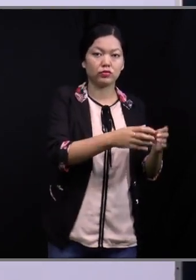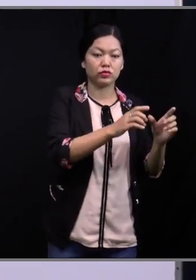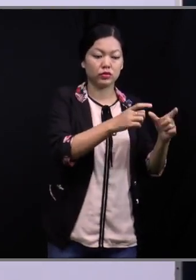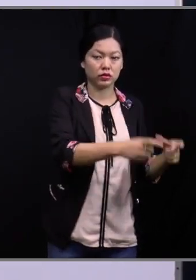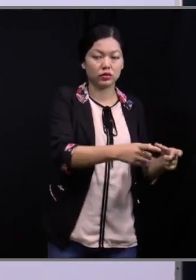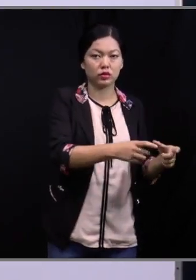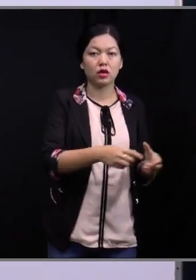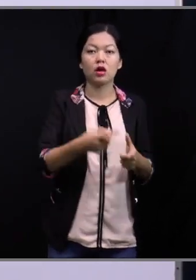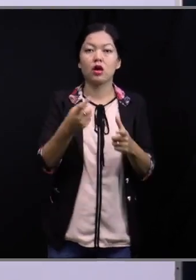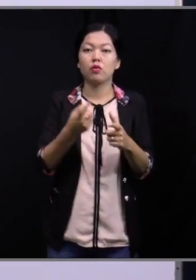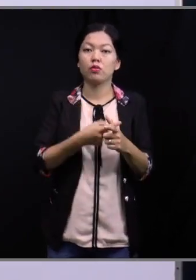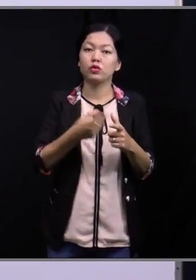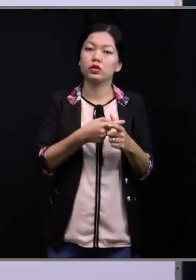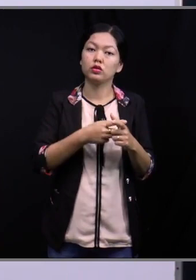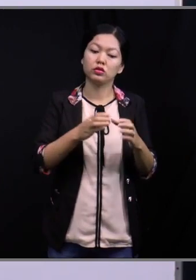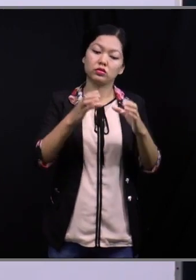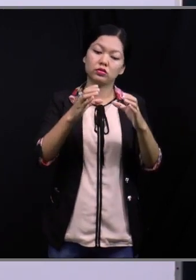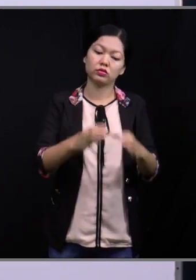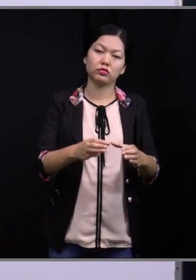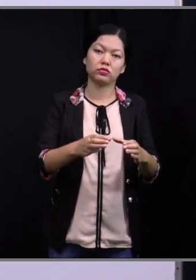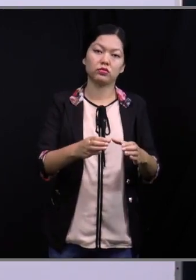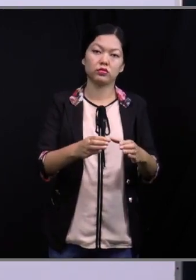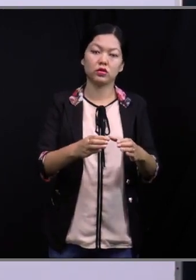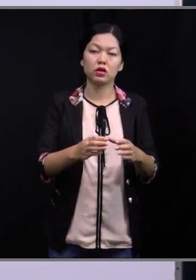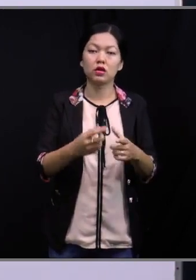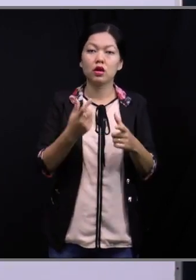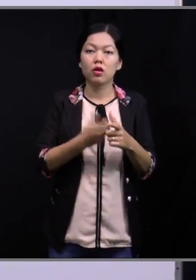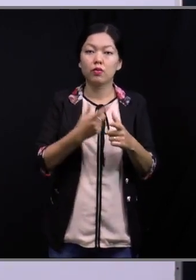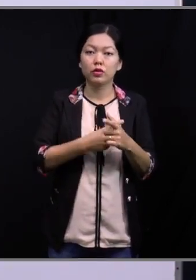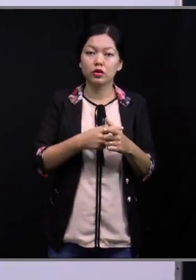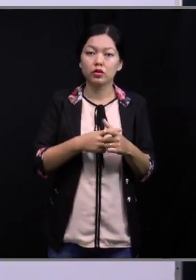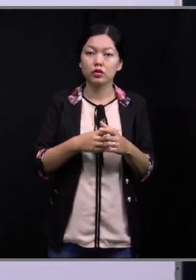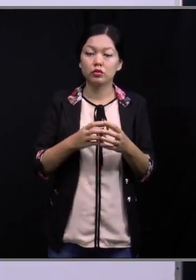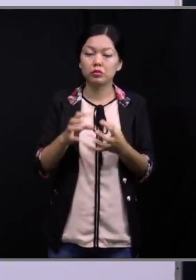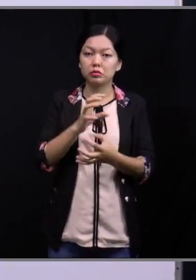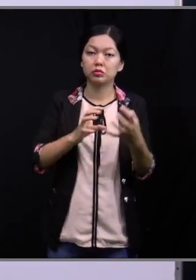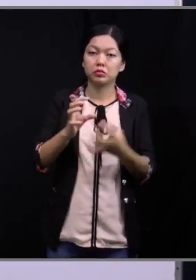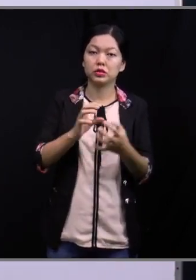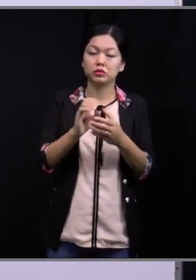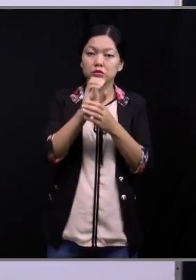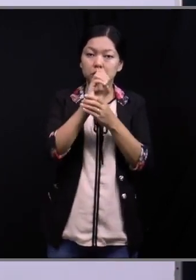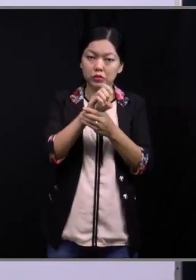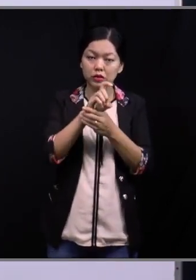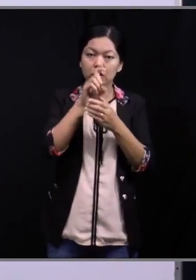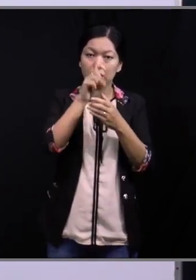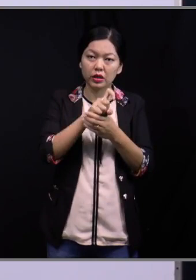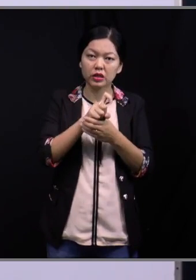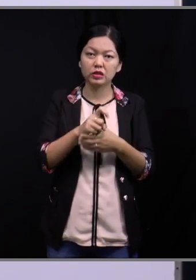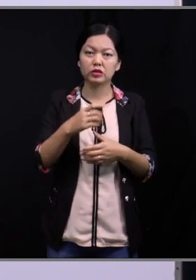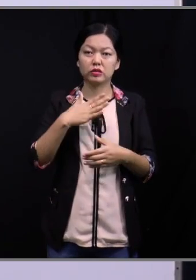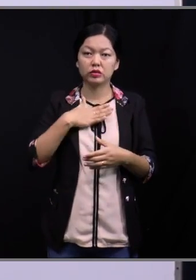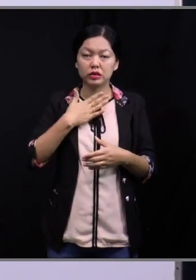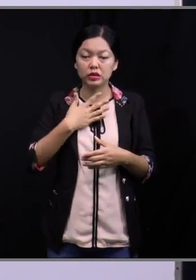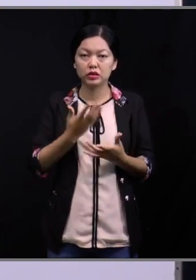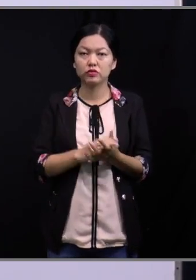a potato plant, not with any other plant. Maybe in case of plant breeding or some other artificial means or tissue culture, they can breed with any